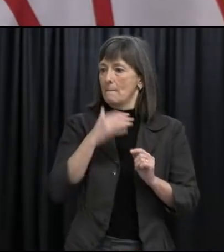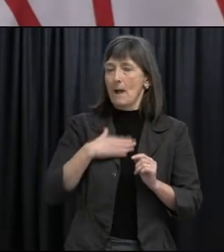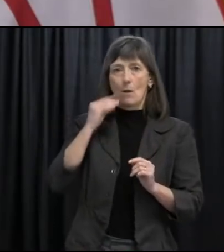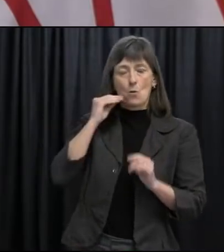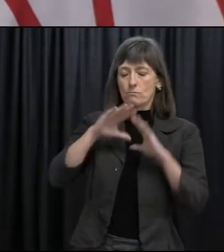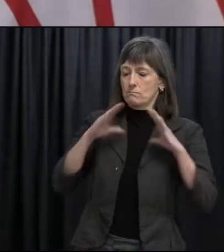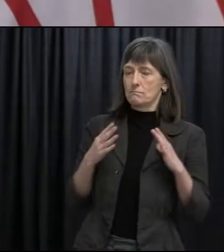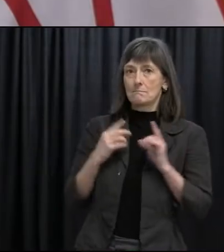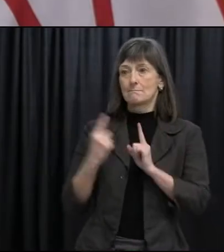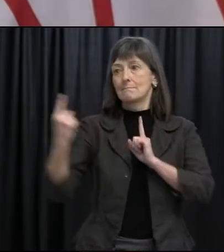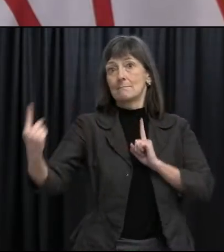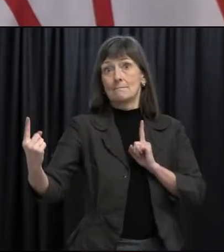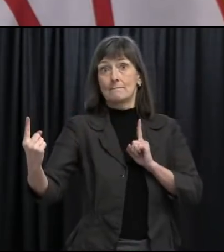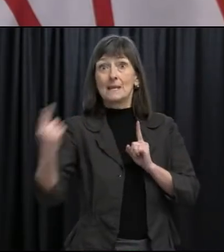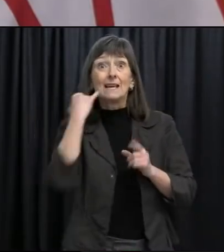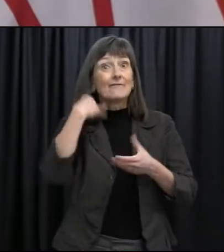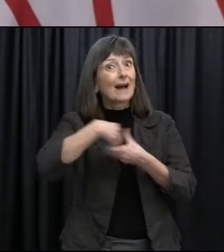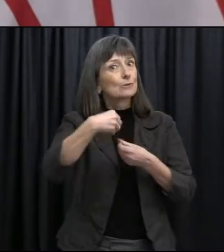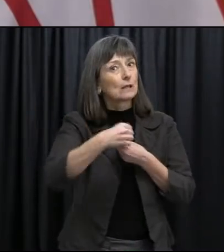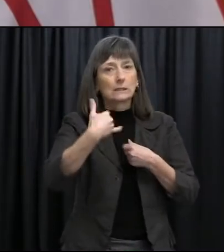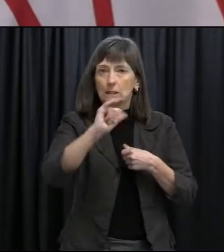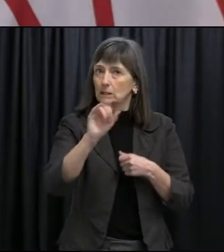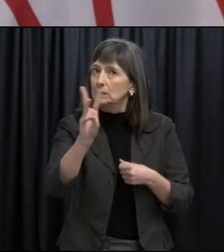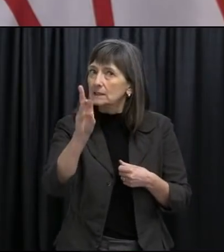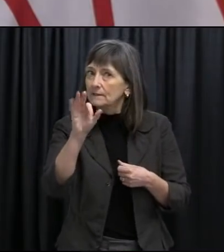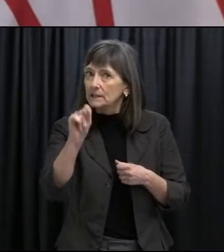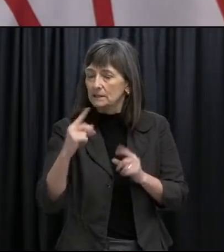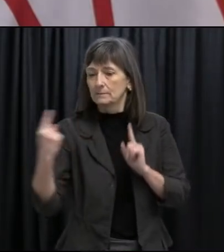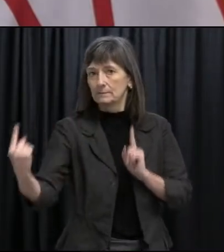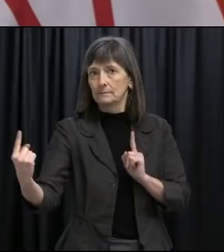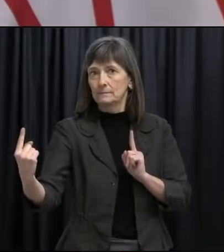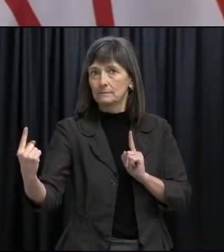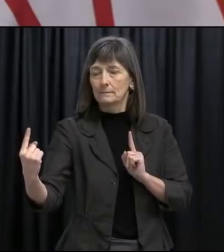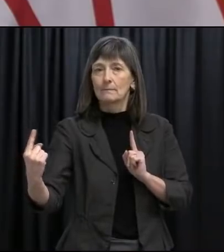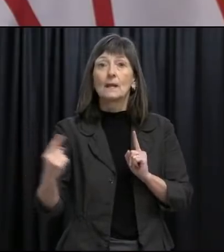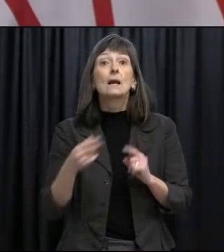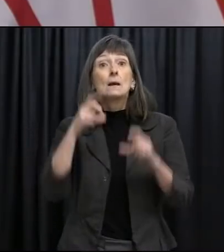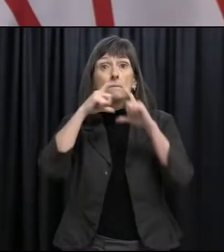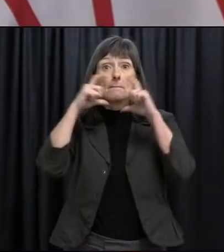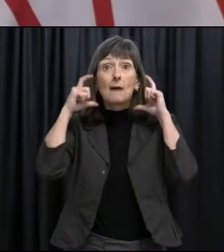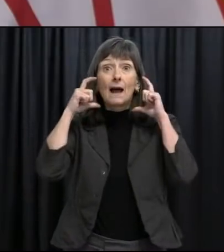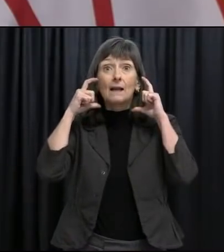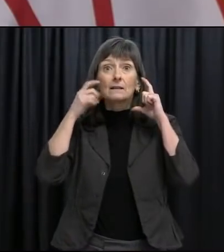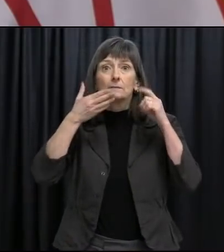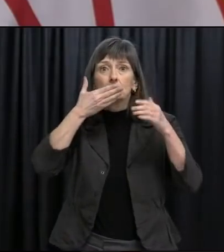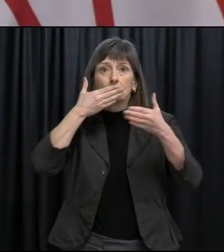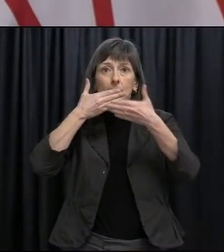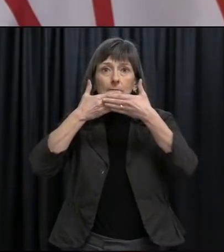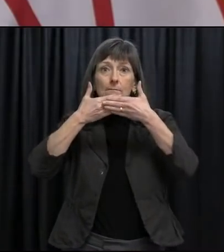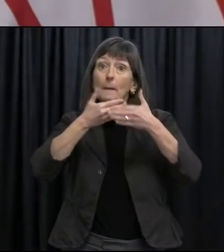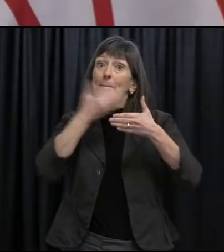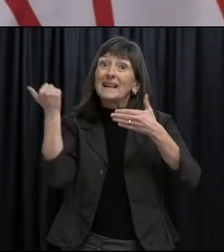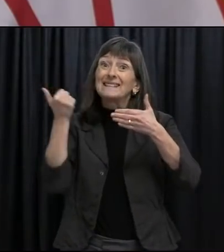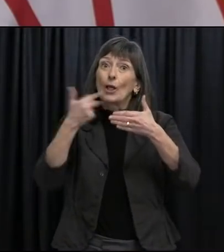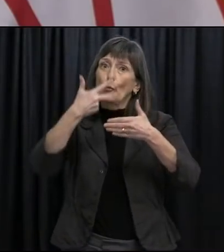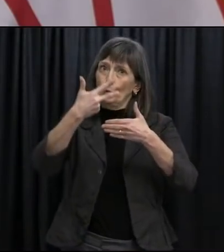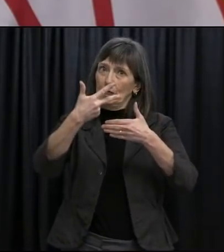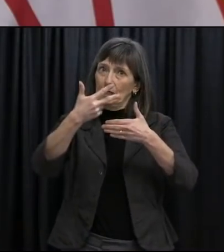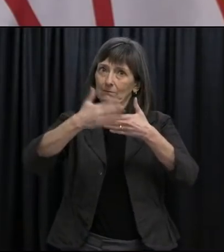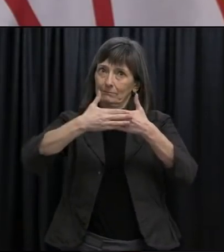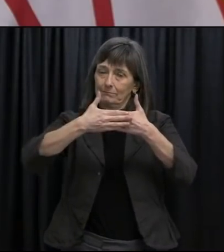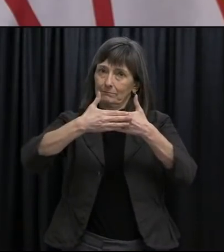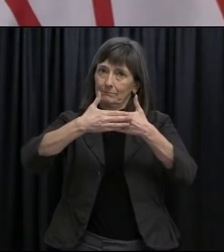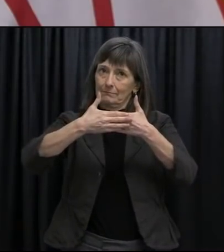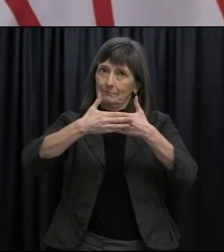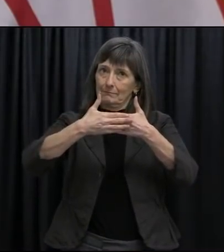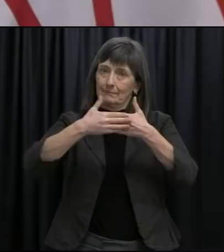even if you are outdoors. Wear a non-medical mask. 3 layers is best. Make sure there are no gaps for droplets to enter